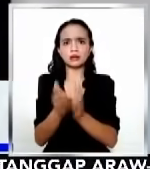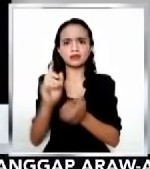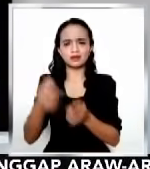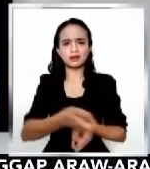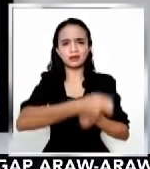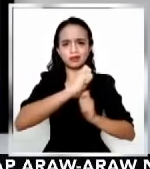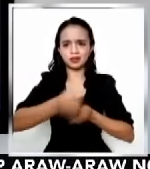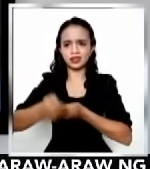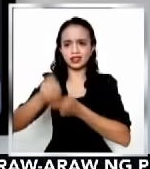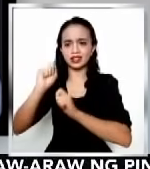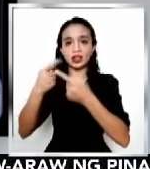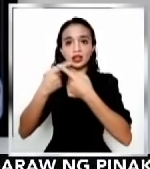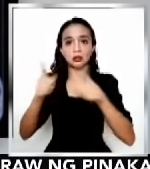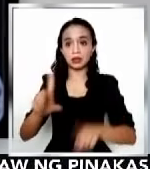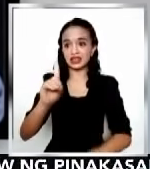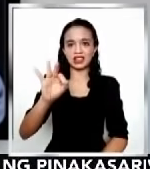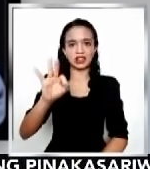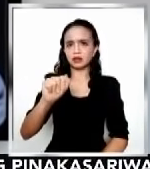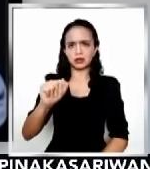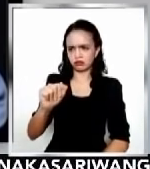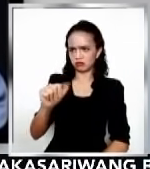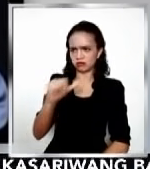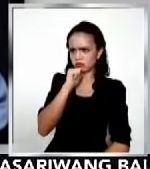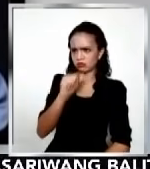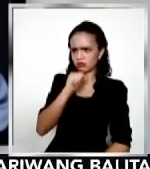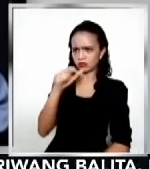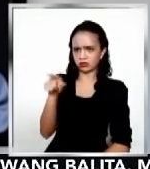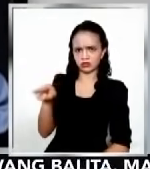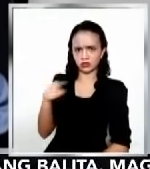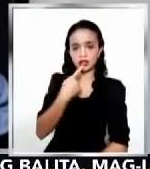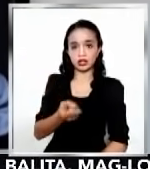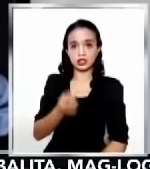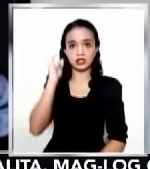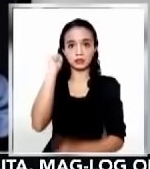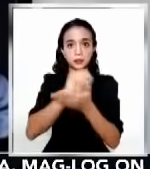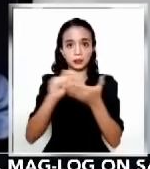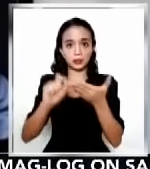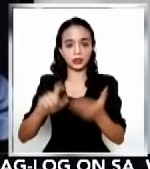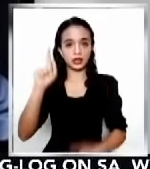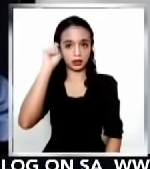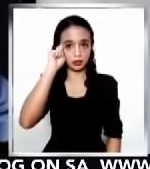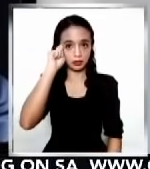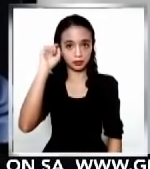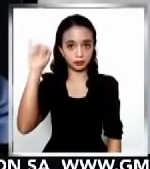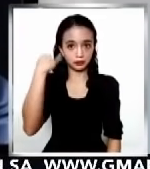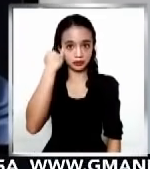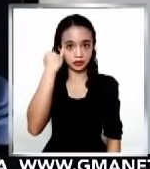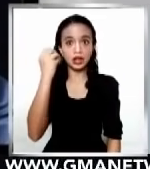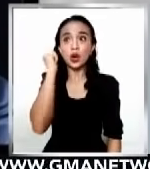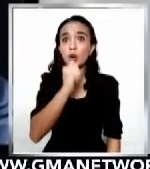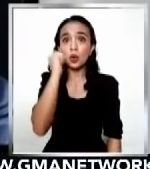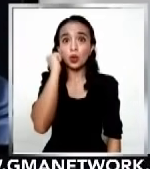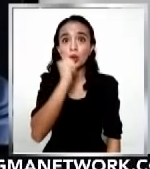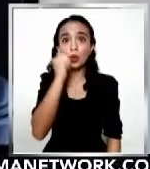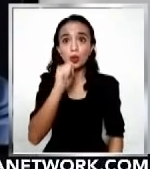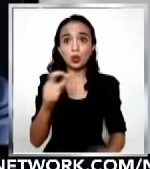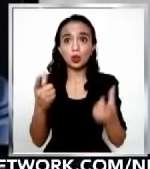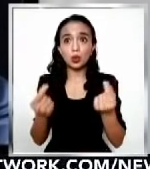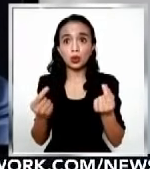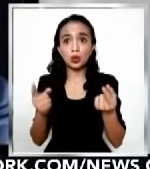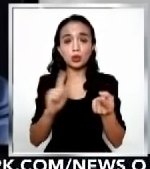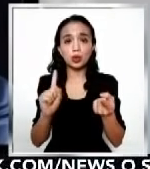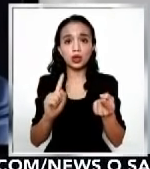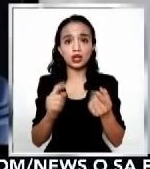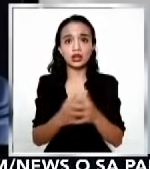ni Secretary Teddy Boy Loxin Jr., araw-araw silang magsasampa ng diplomatic protest o note verbal hanggang hindi umaalis ang